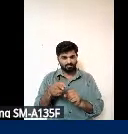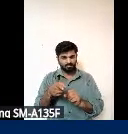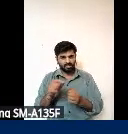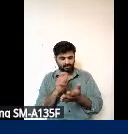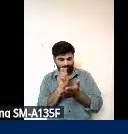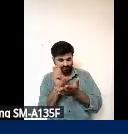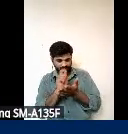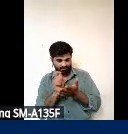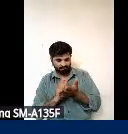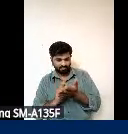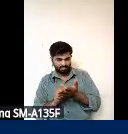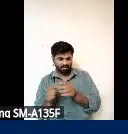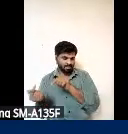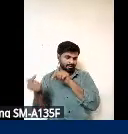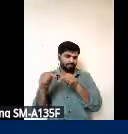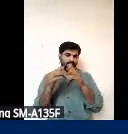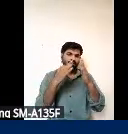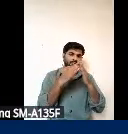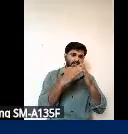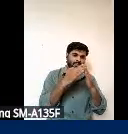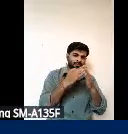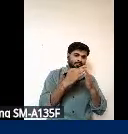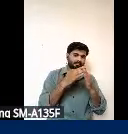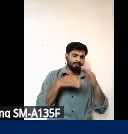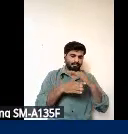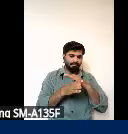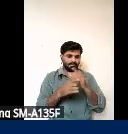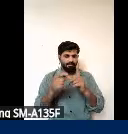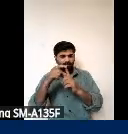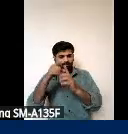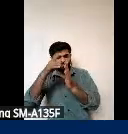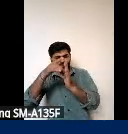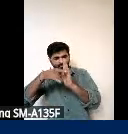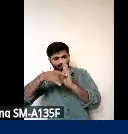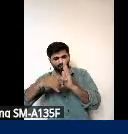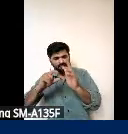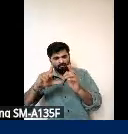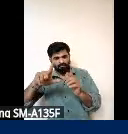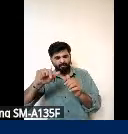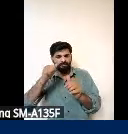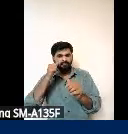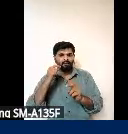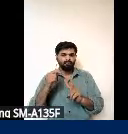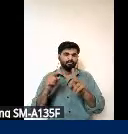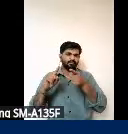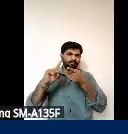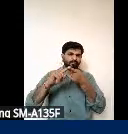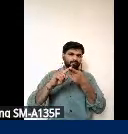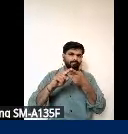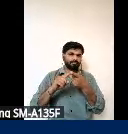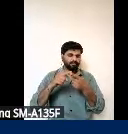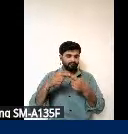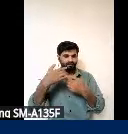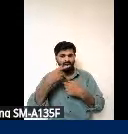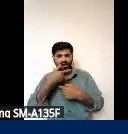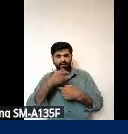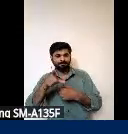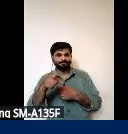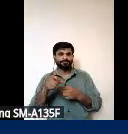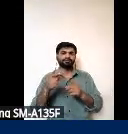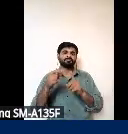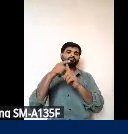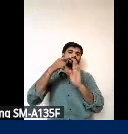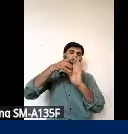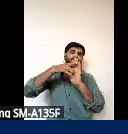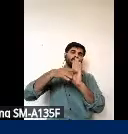come to your house and enter the data live. What it does is that it allows for faster integration of data as opposed to earlier